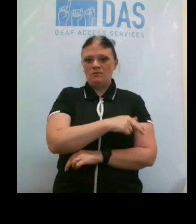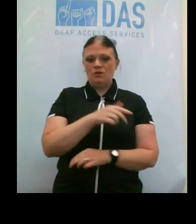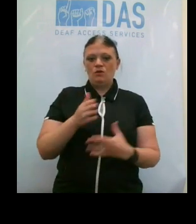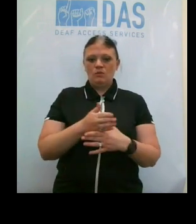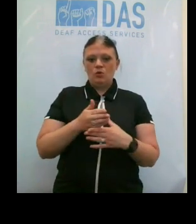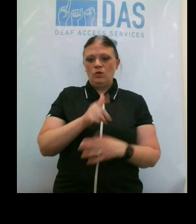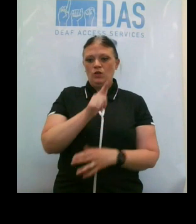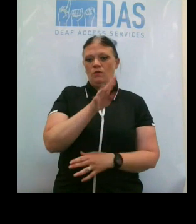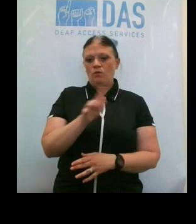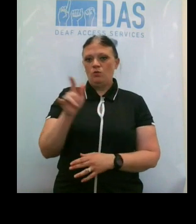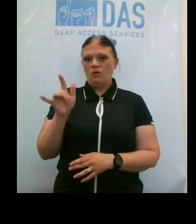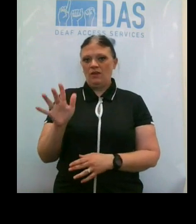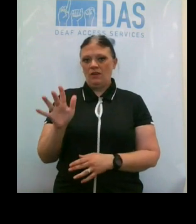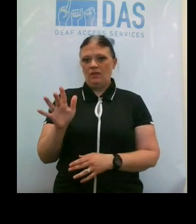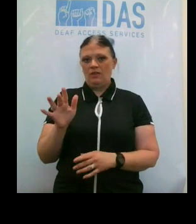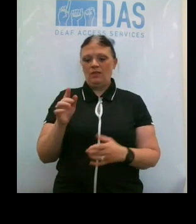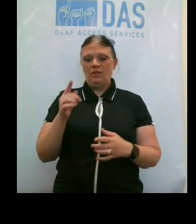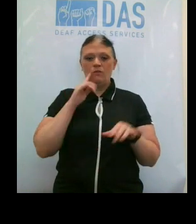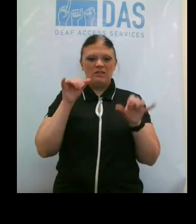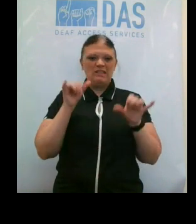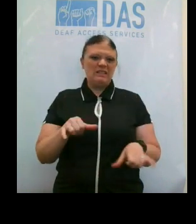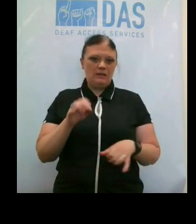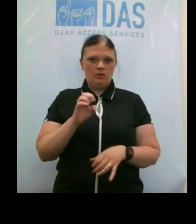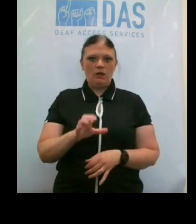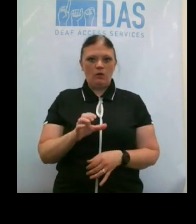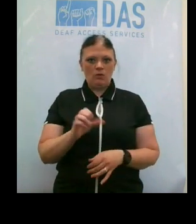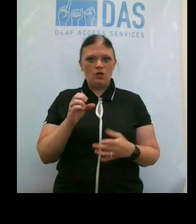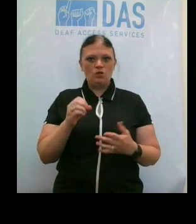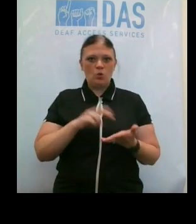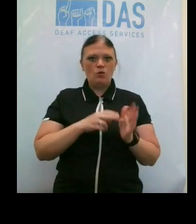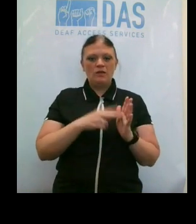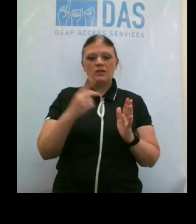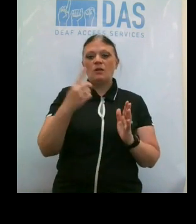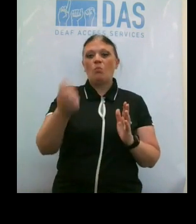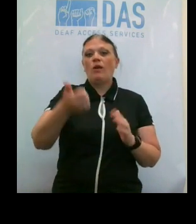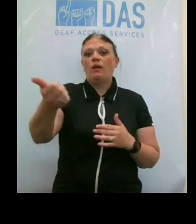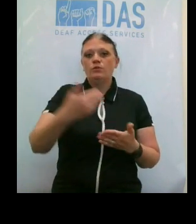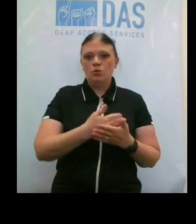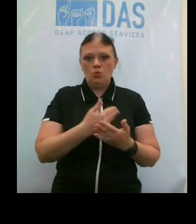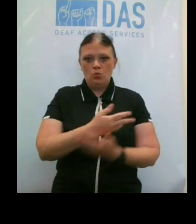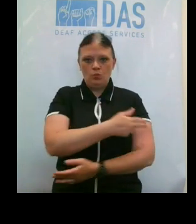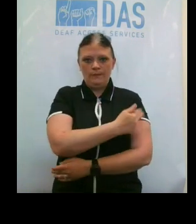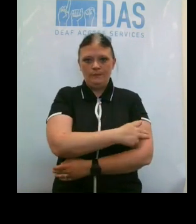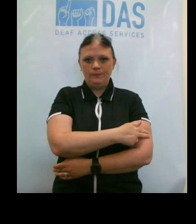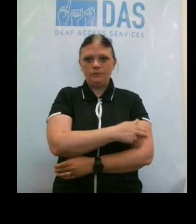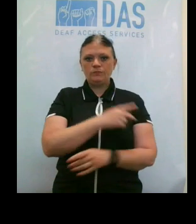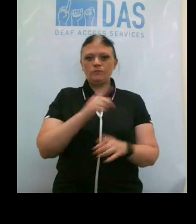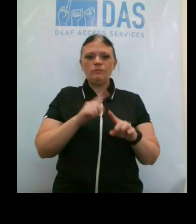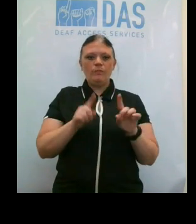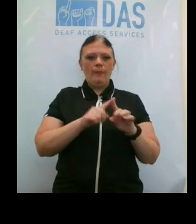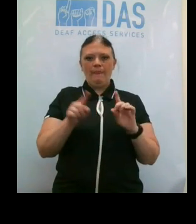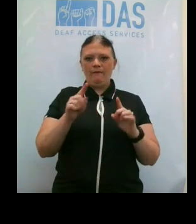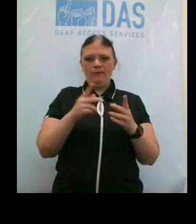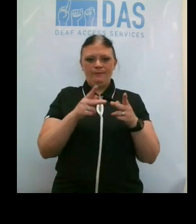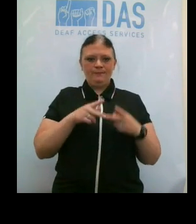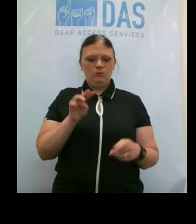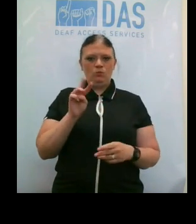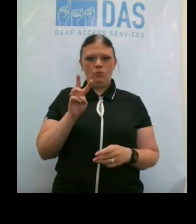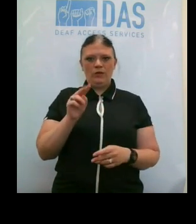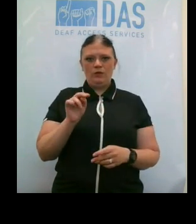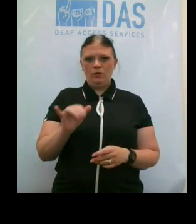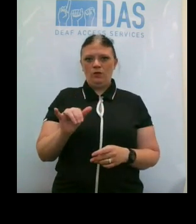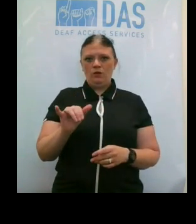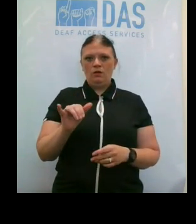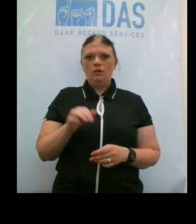or the 25th, while they stayed the same in Erie County. So that tells me that someone else is hospitalized new across Western New York. Ages